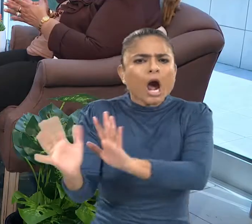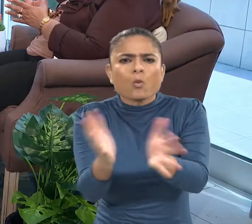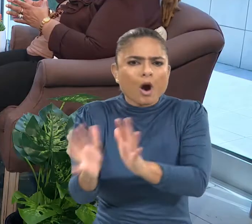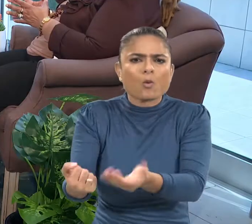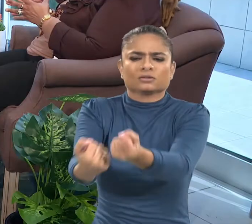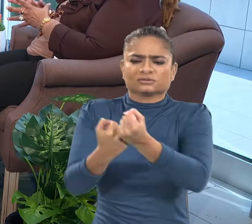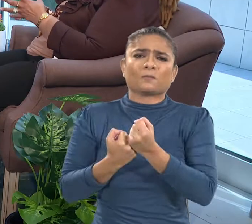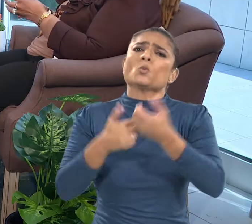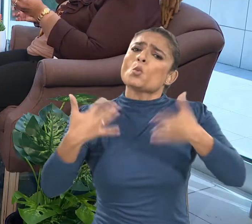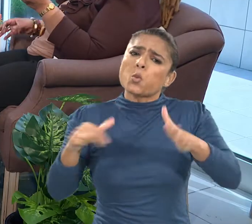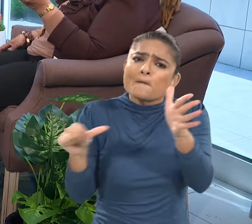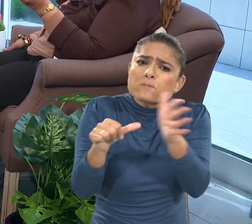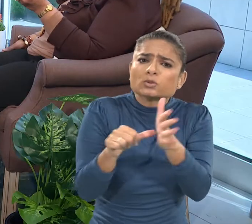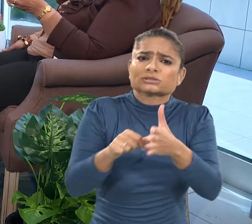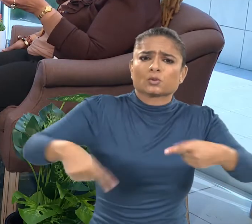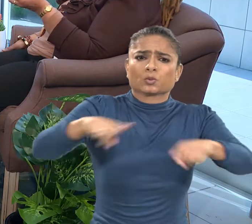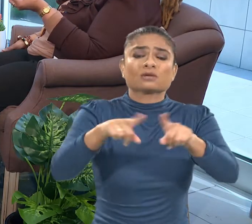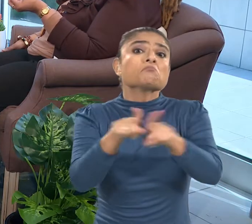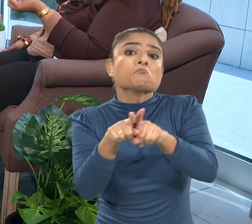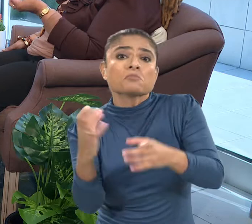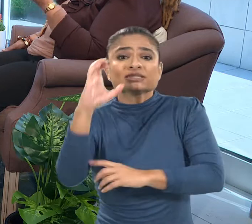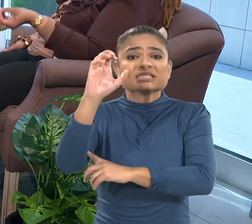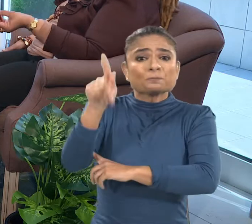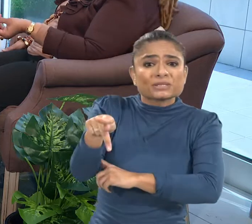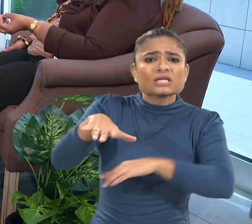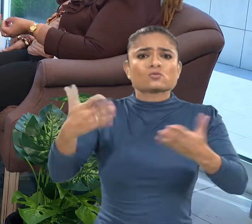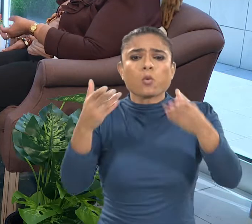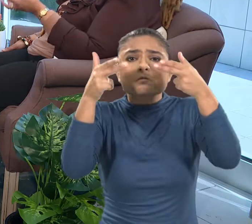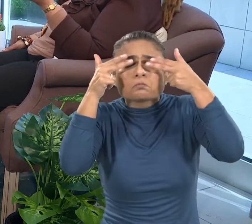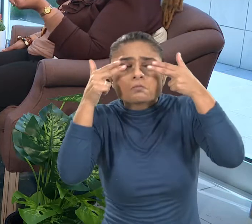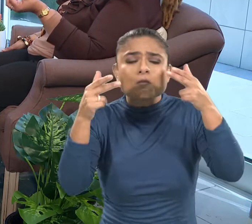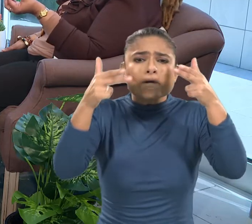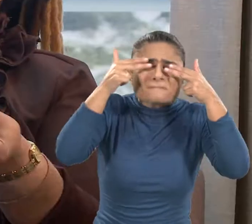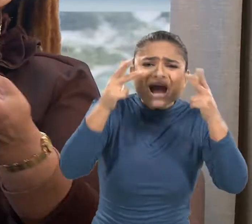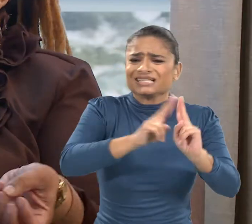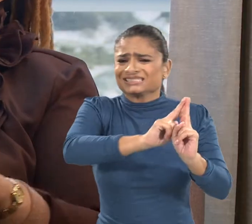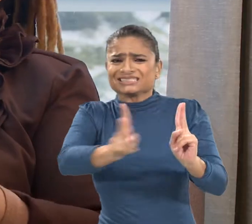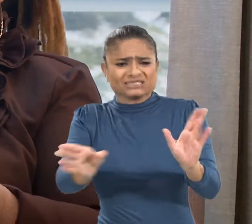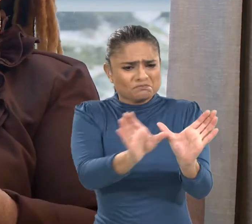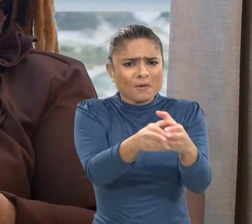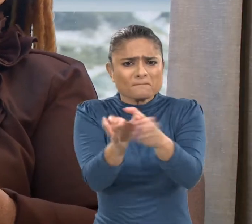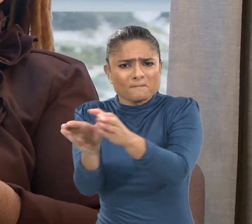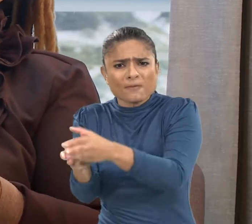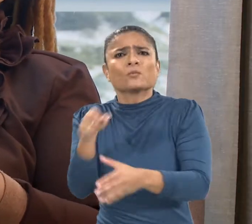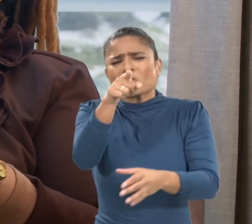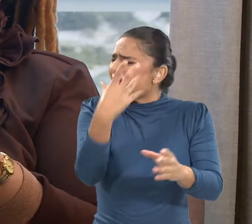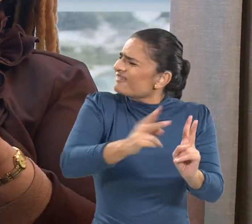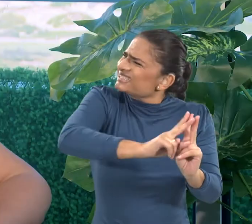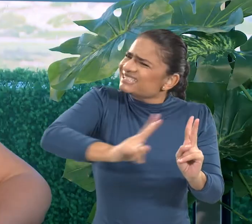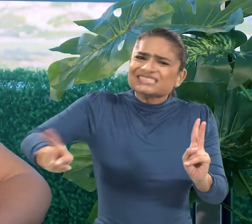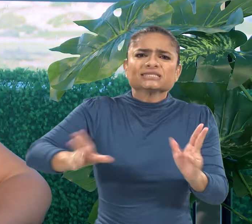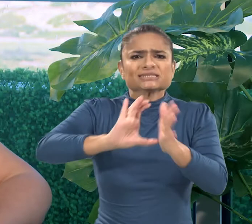disabilities sectors where, like maybe for cerebral palsy, there is the spinal bifida, there